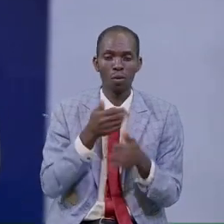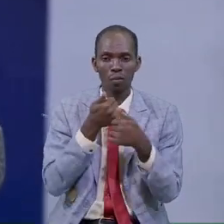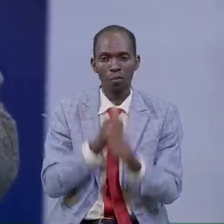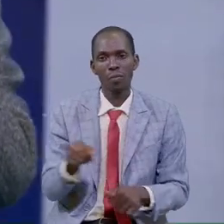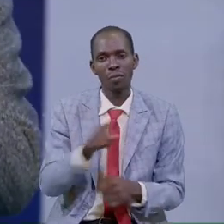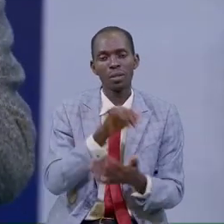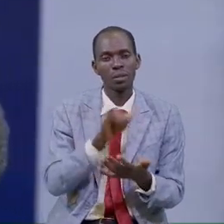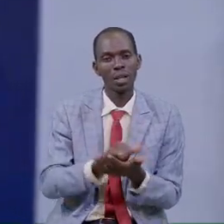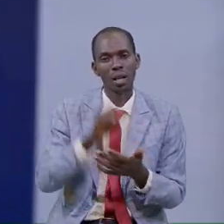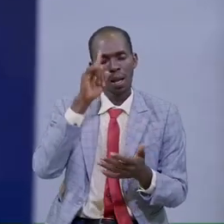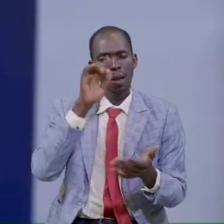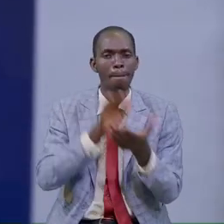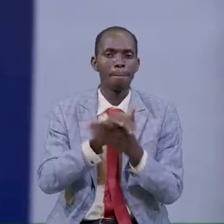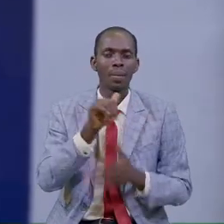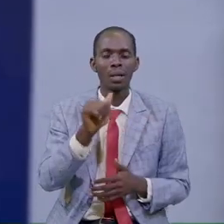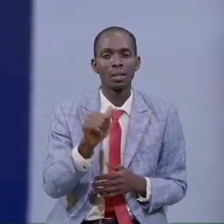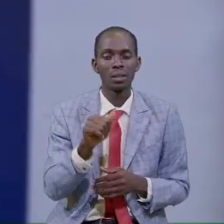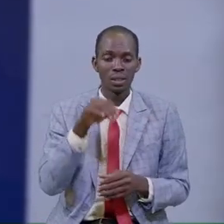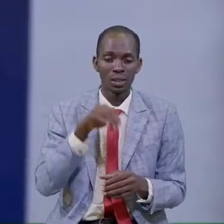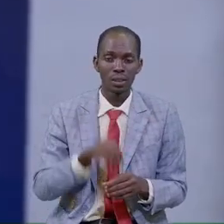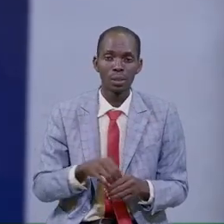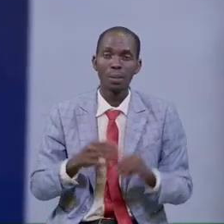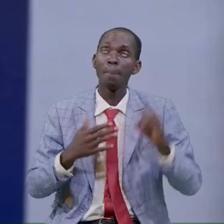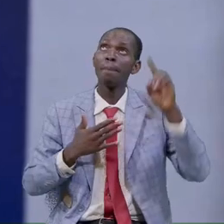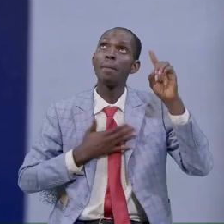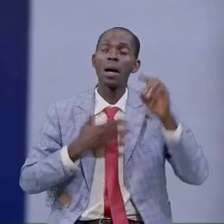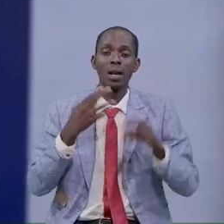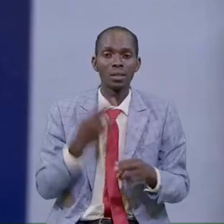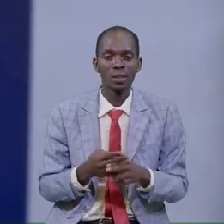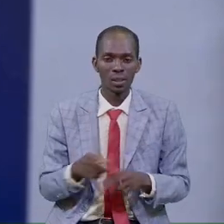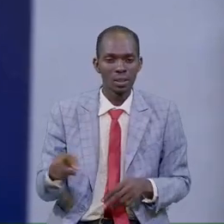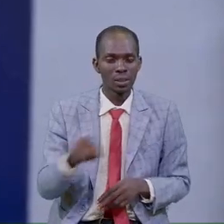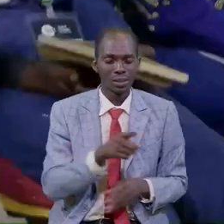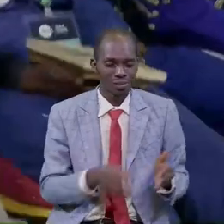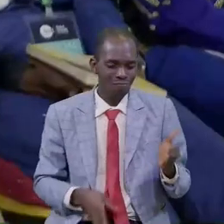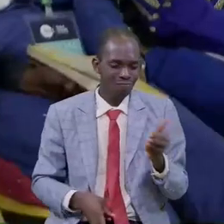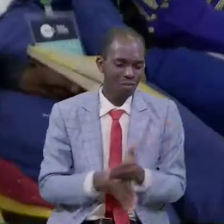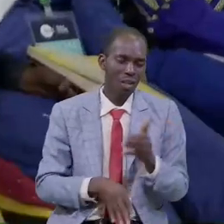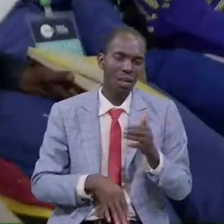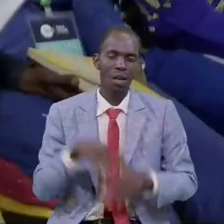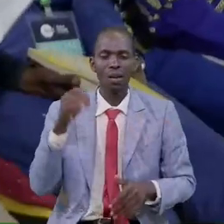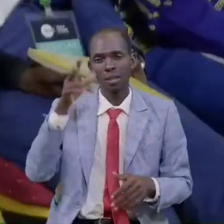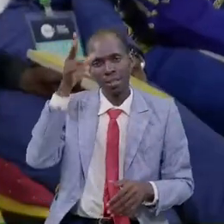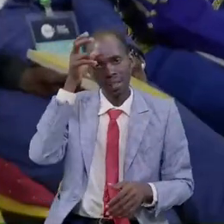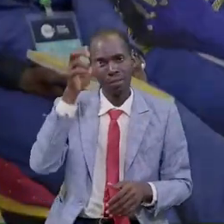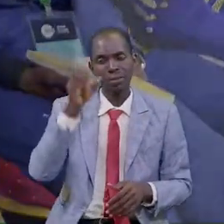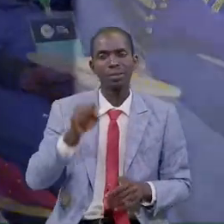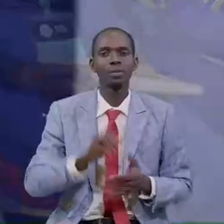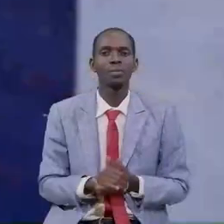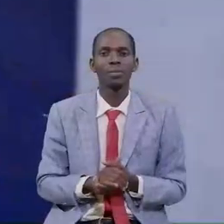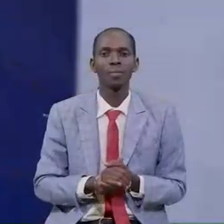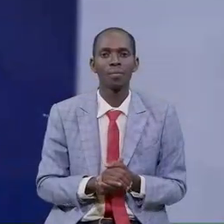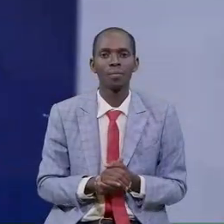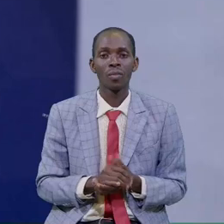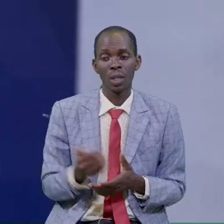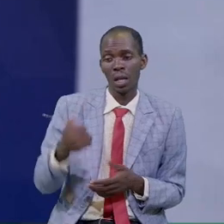accompagneront ceux qui auront cru. In my name, they cast out devils. En mon nom, ils chasseront les démons. Any devil